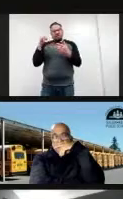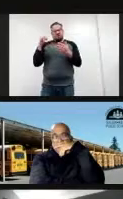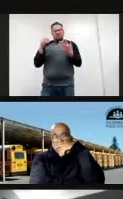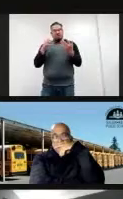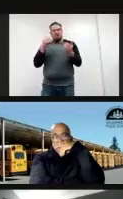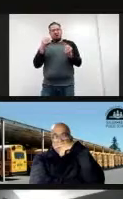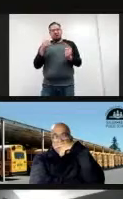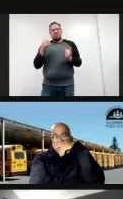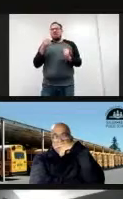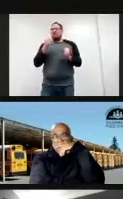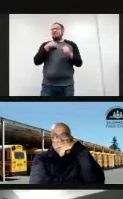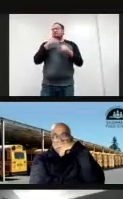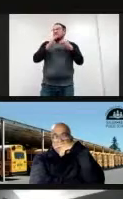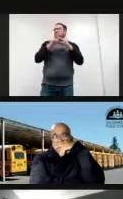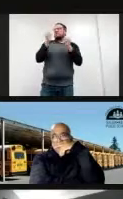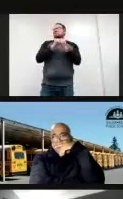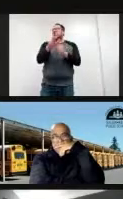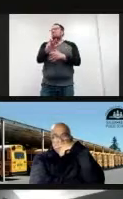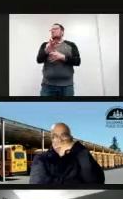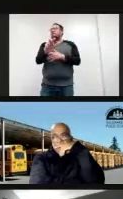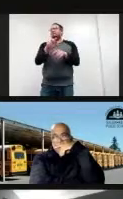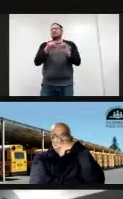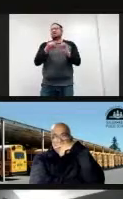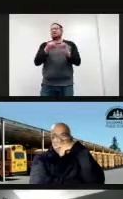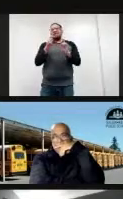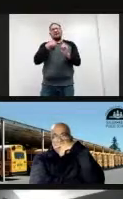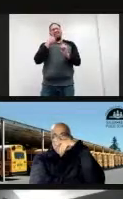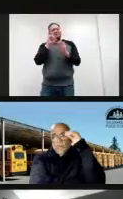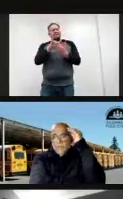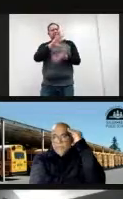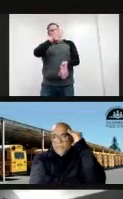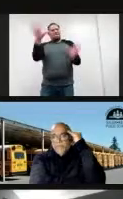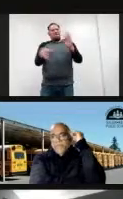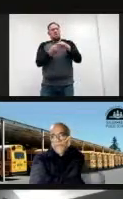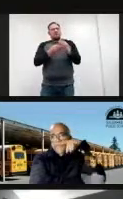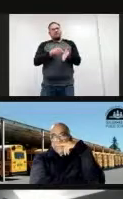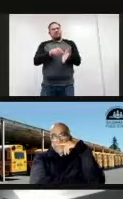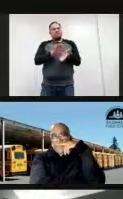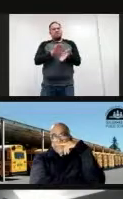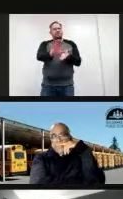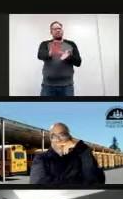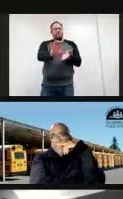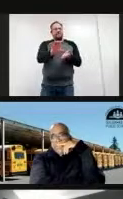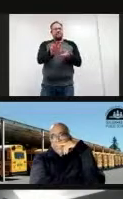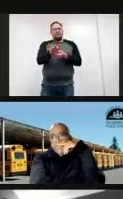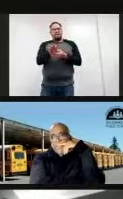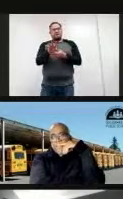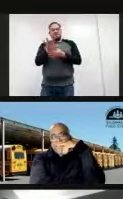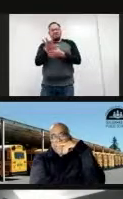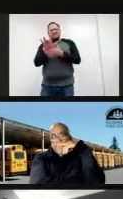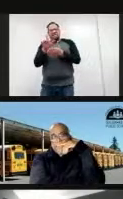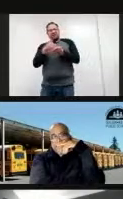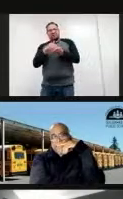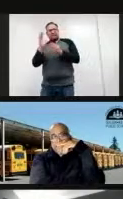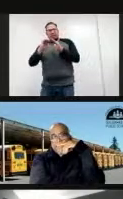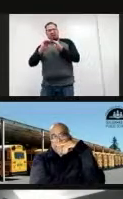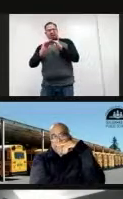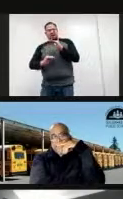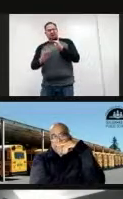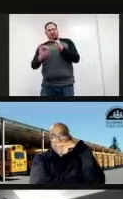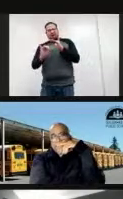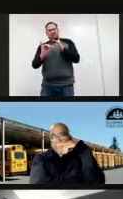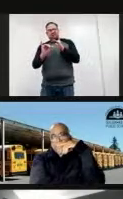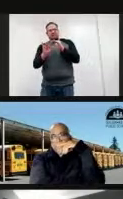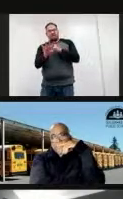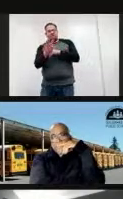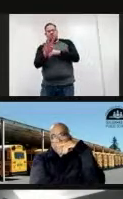I'm comfortable with the 300, but I think just when we're looking at total compensation, even if it was just 25,000 plus, like capping it at that